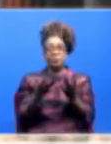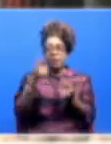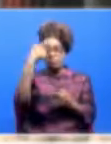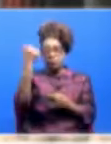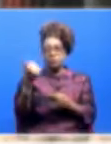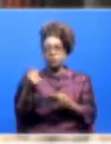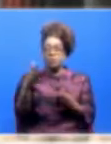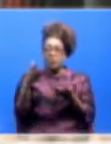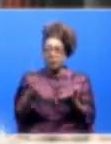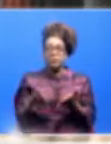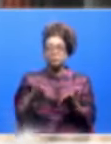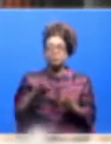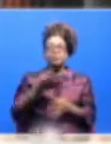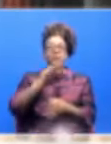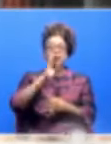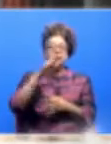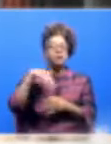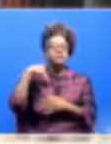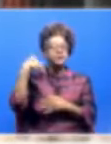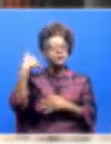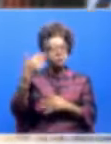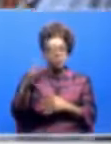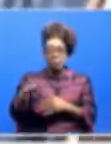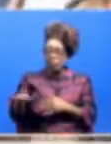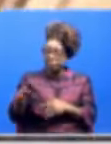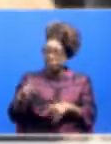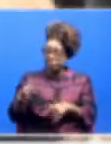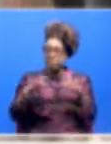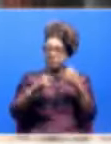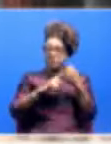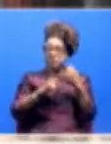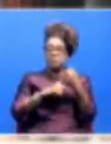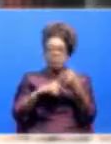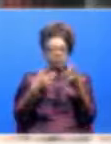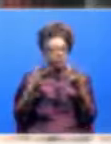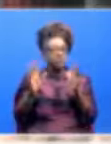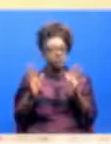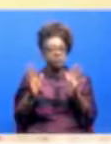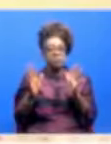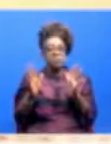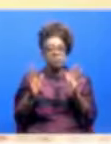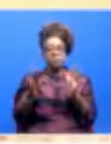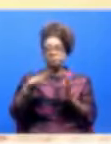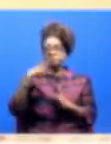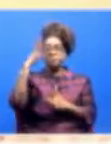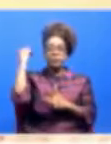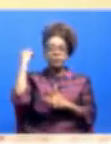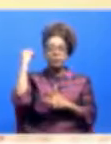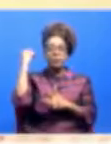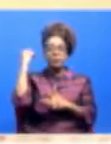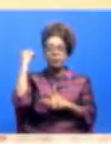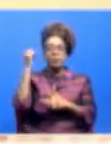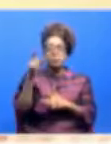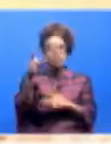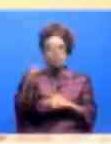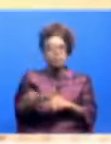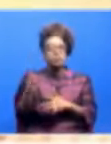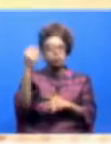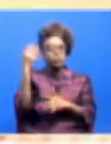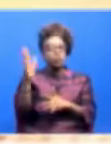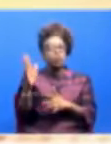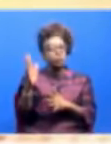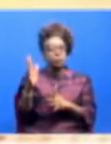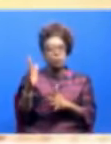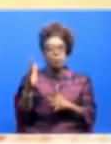hapa inakunywa kila siku. Kila asubuhi, asubuhi saa 12 ni walevi. Kwa maana huyo mtu sijui ni mtu wa aina